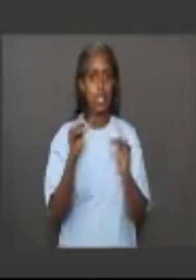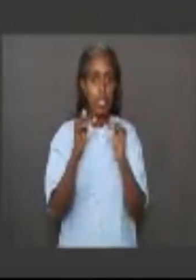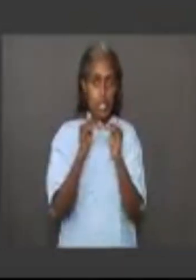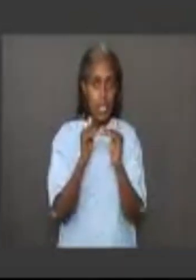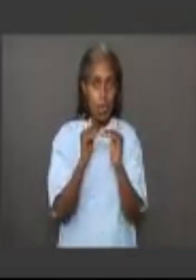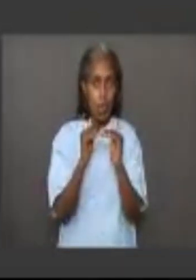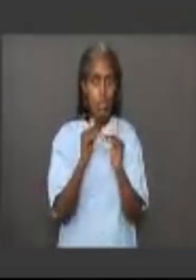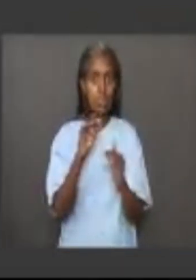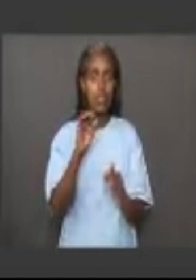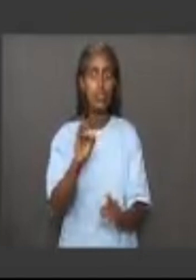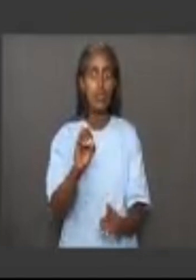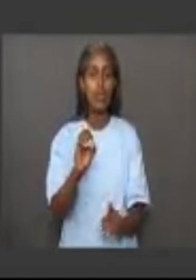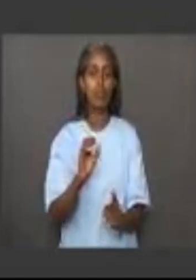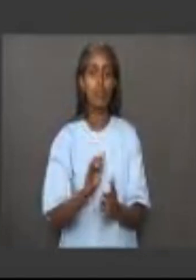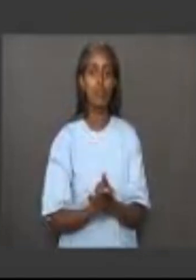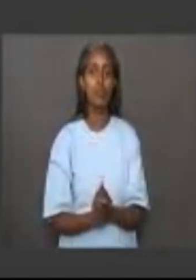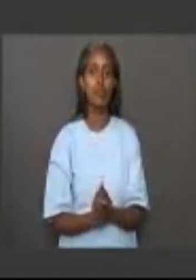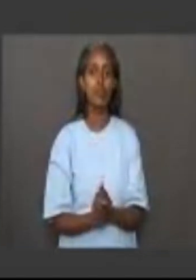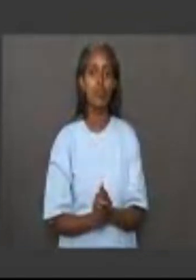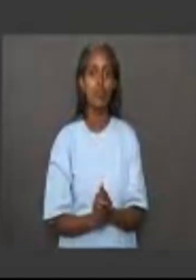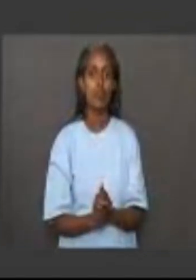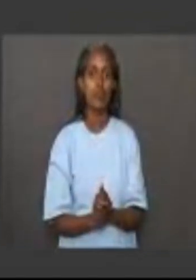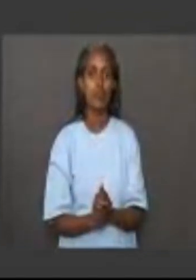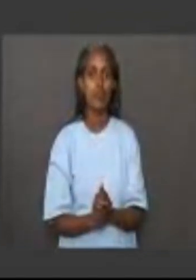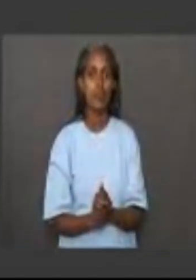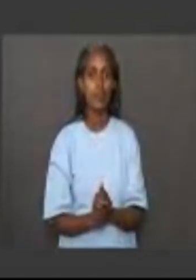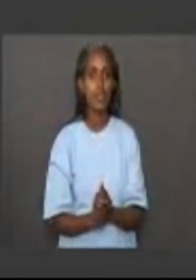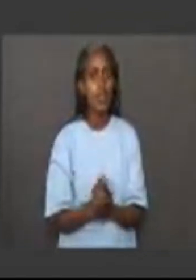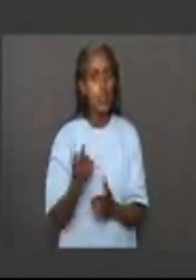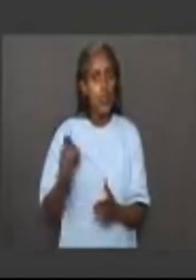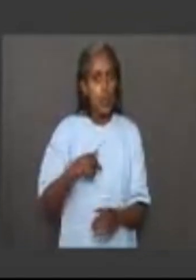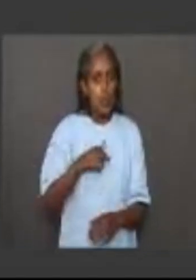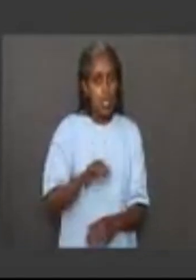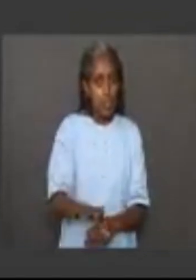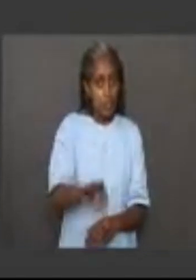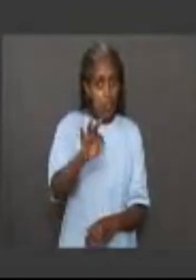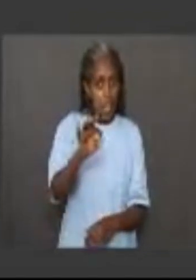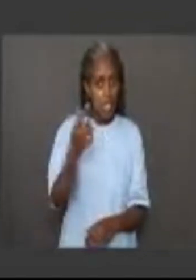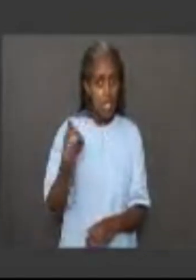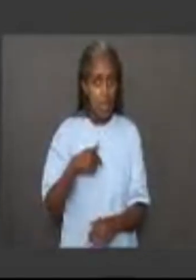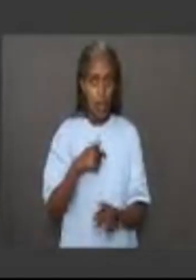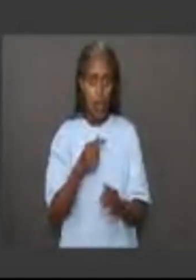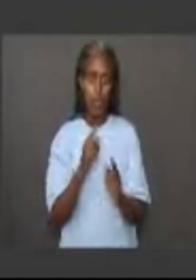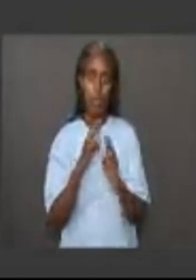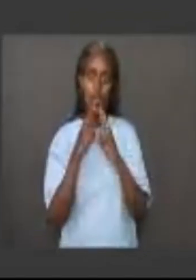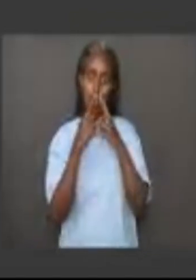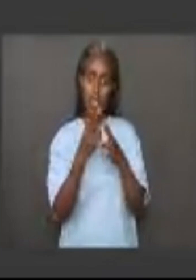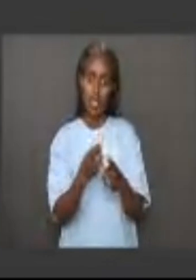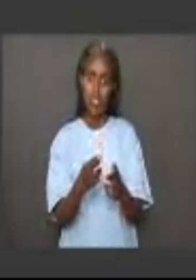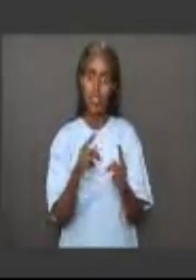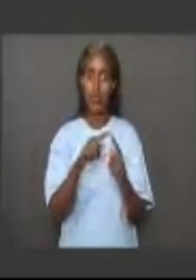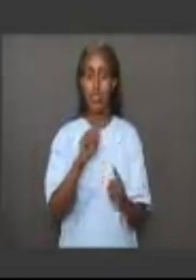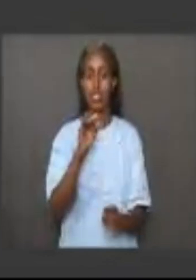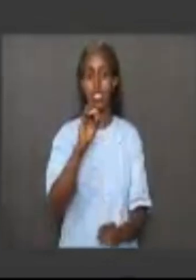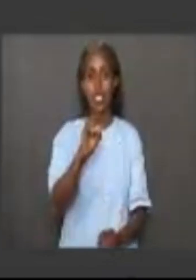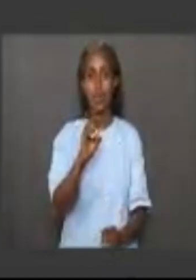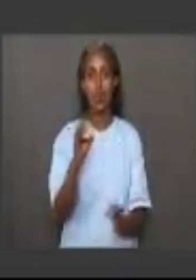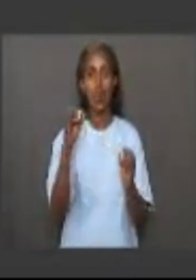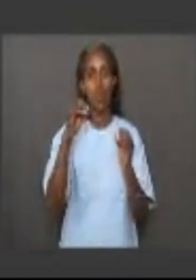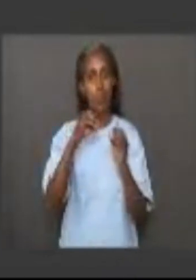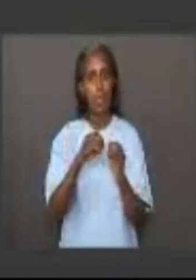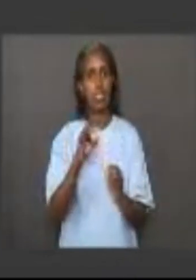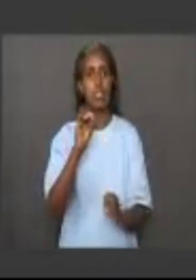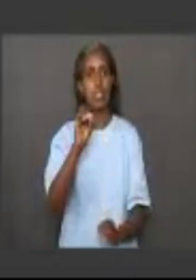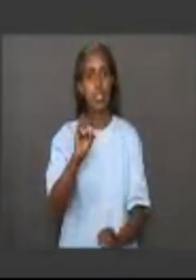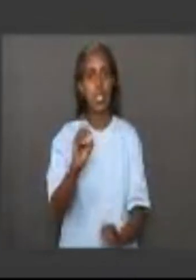equals 0, we find our answer to be 0 plus